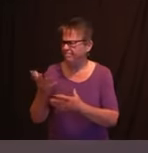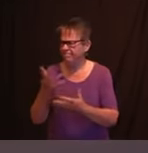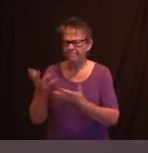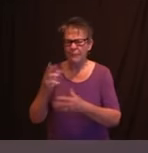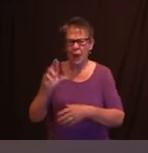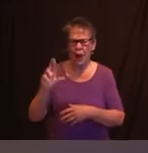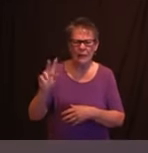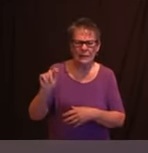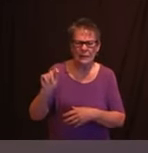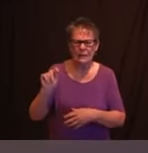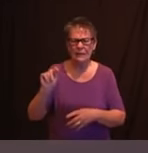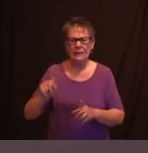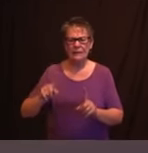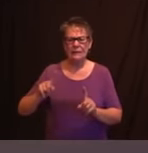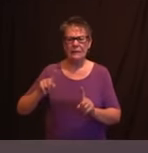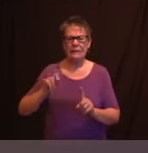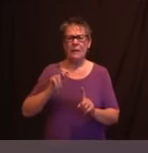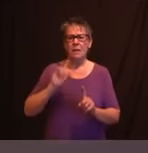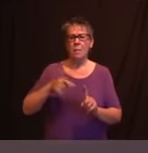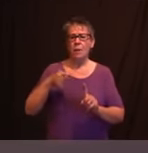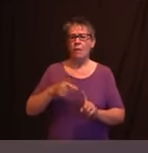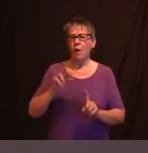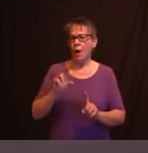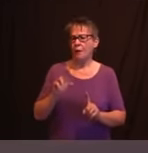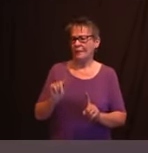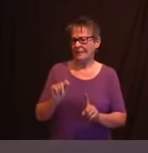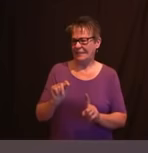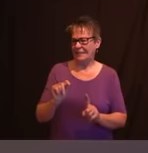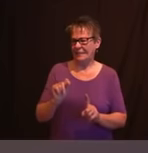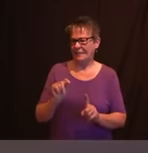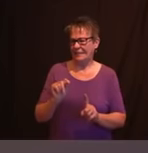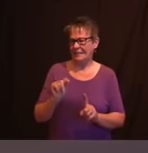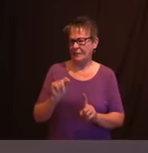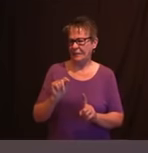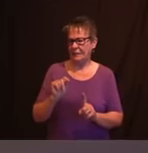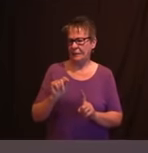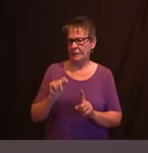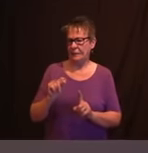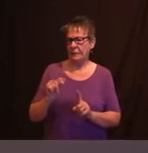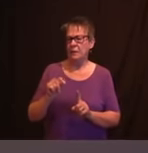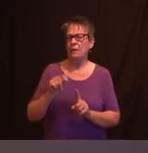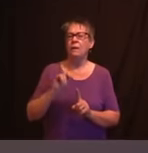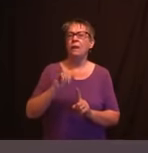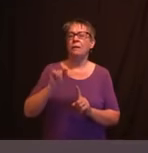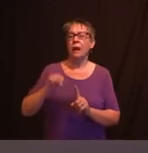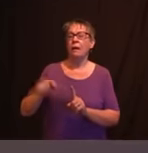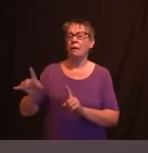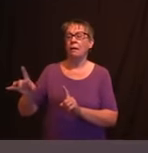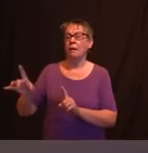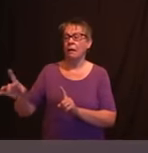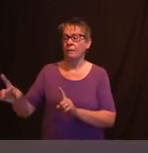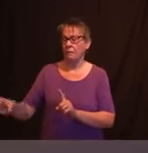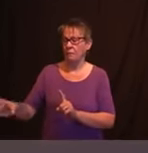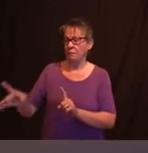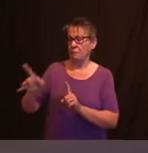1. And that's the indicator that the virus is ultimately going to